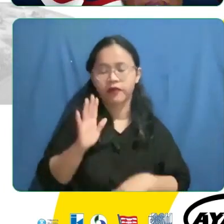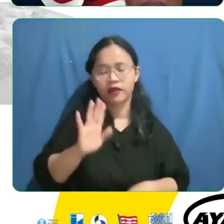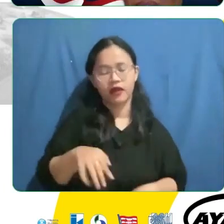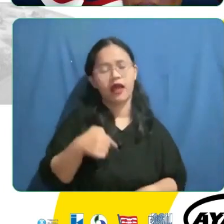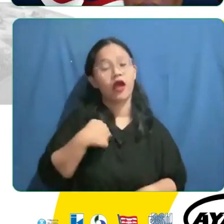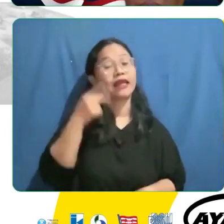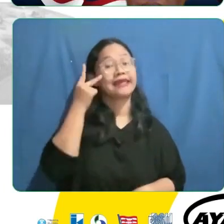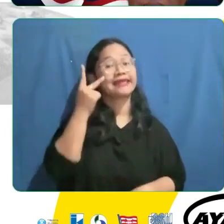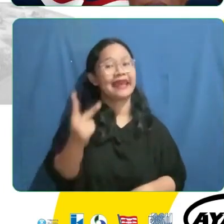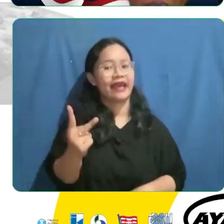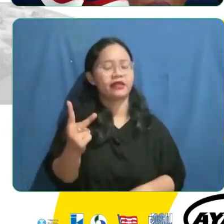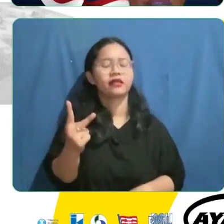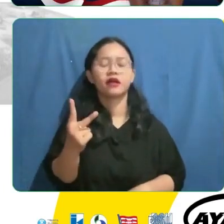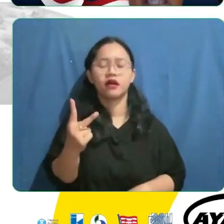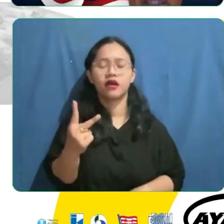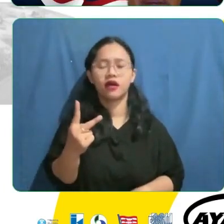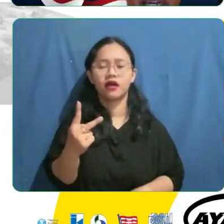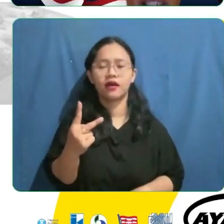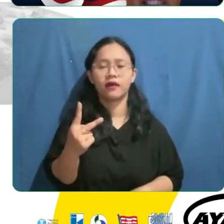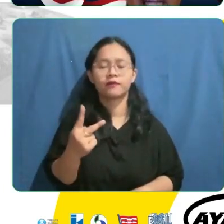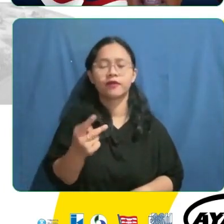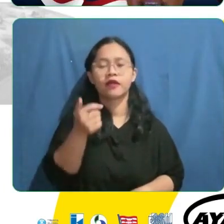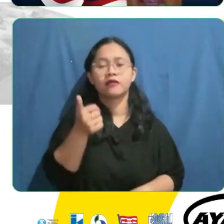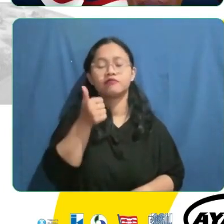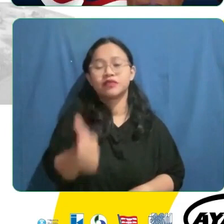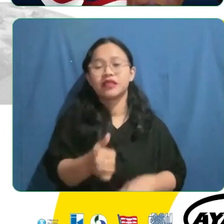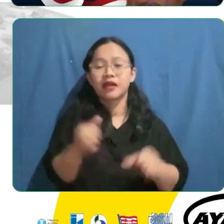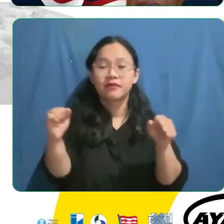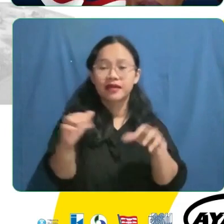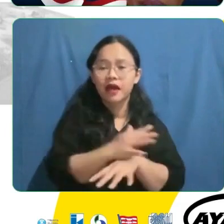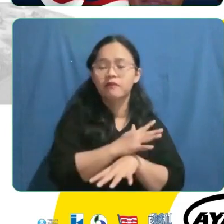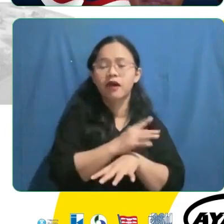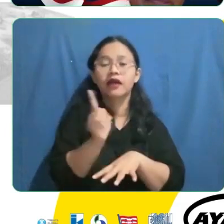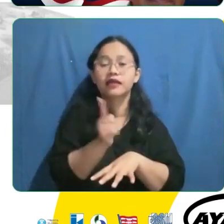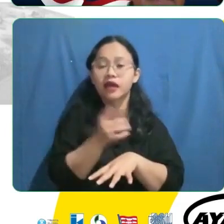and affected to the malnutrition as well as the stunting.